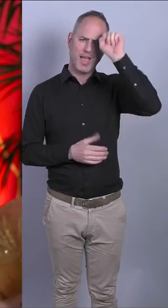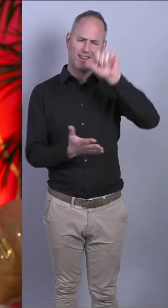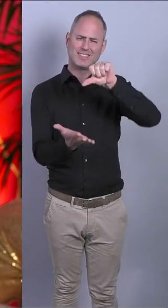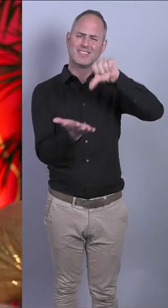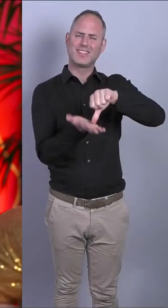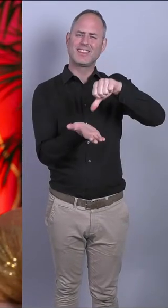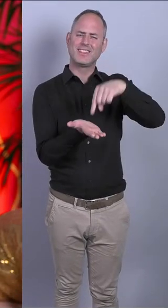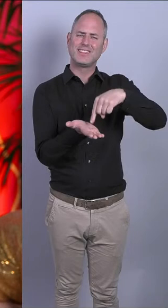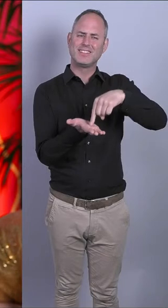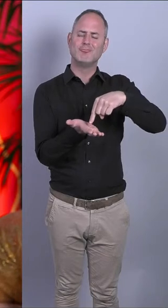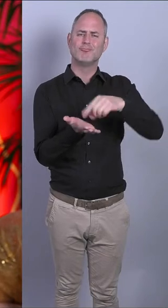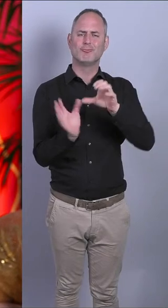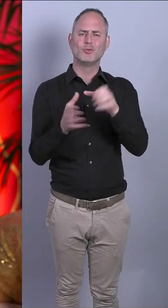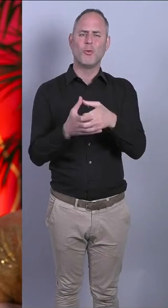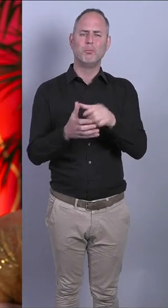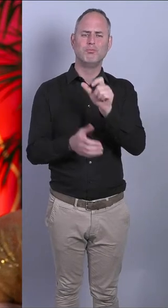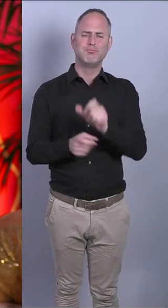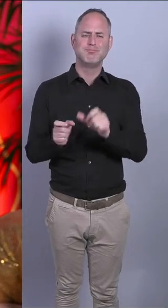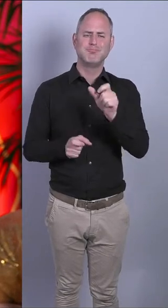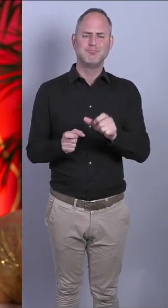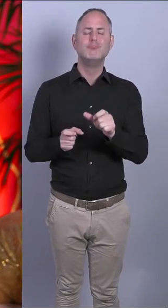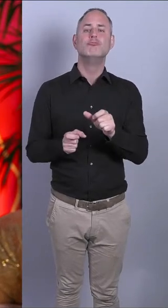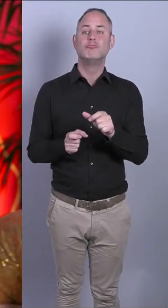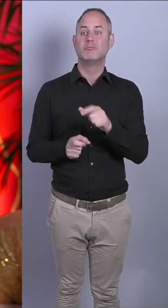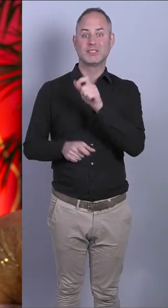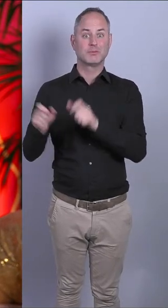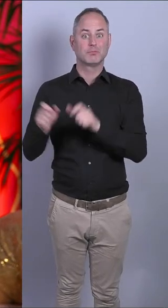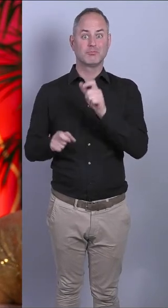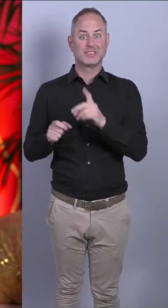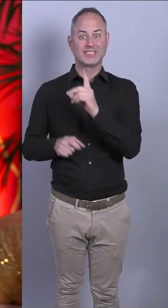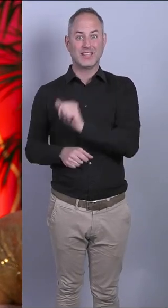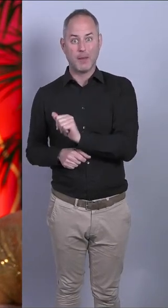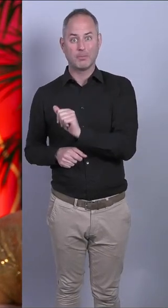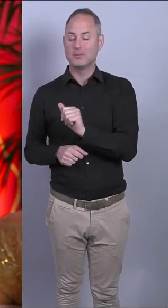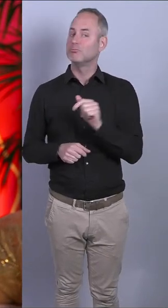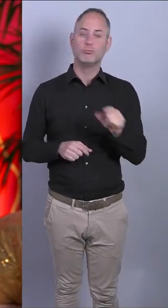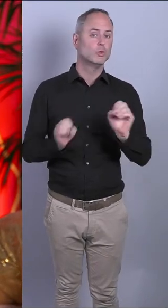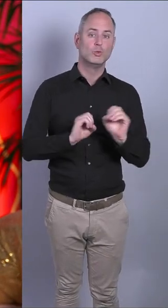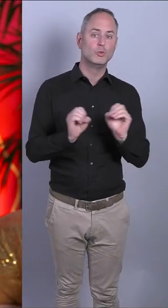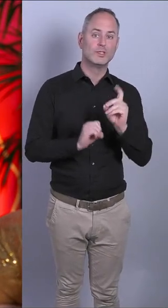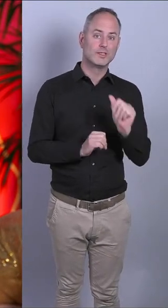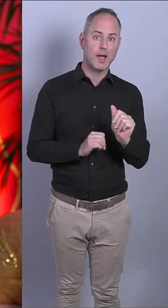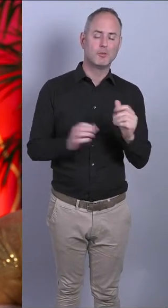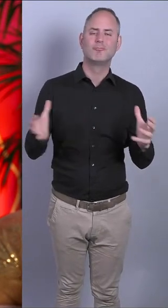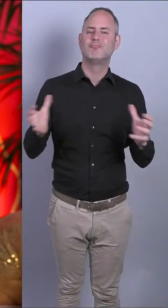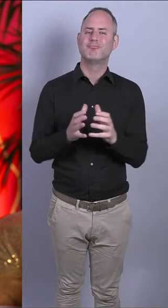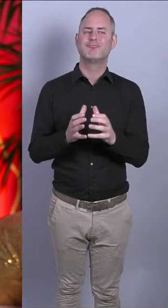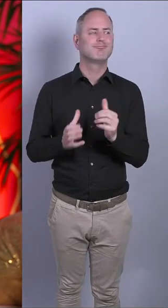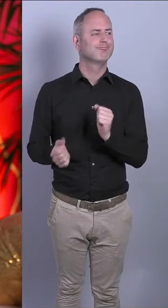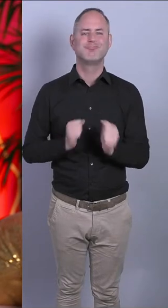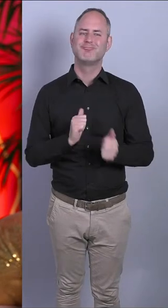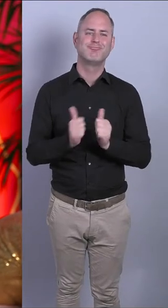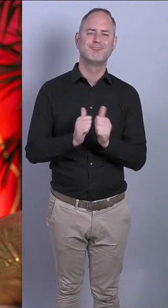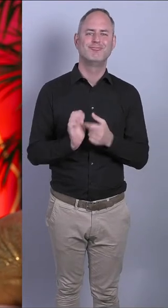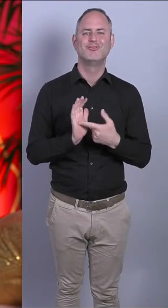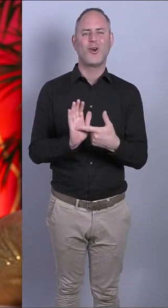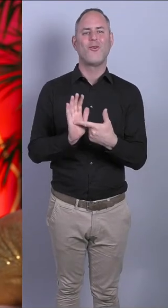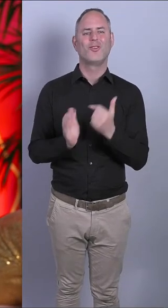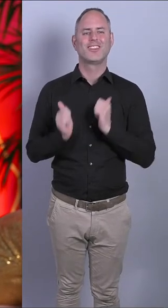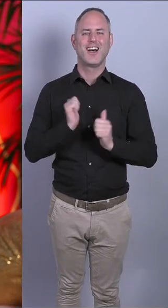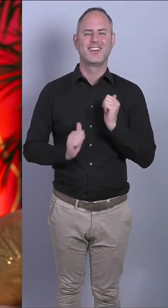from Kreuzberg. And there are people with and without disabilities. We have three dancers from the Tikwa Theater, and they